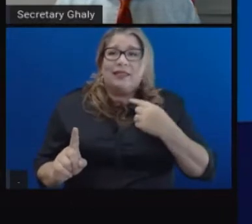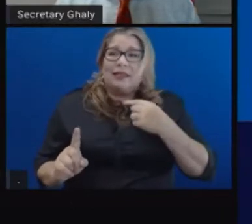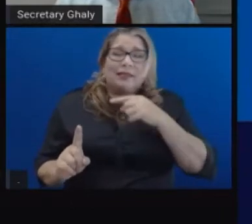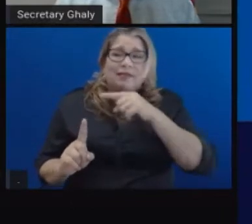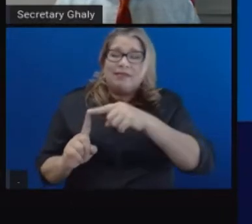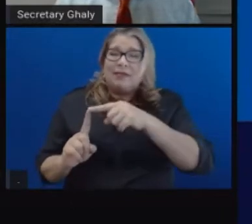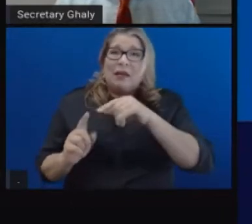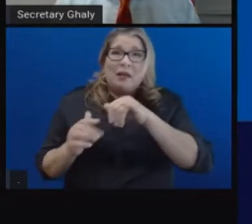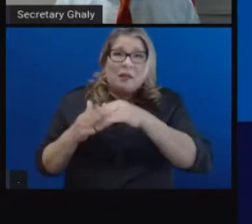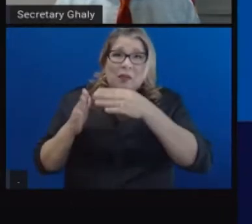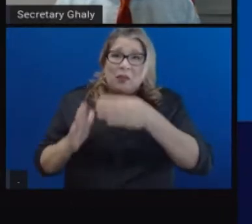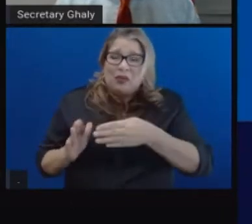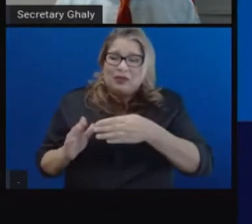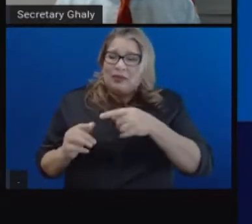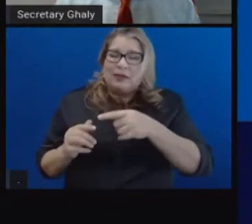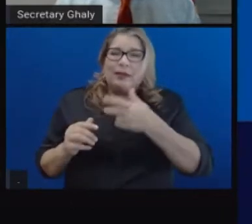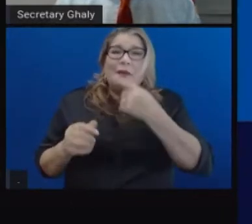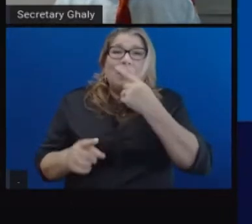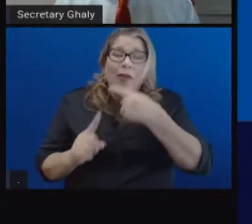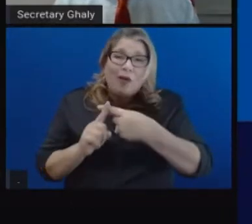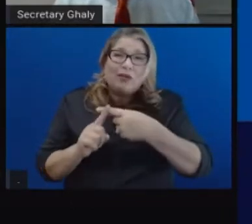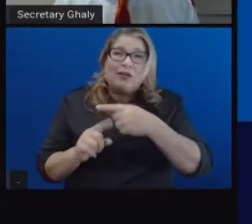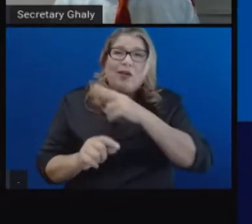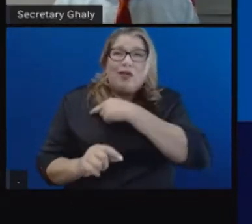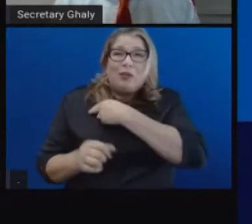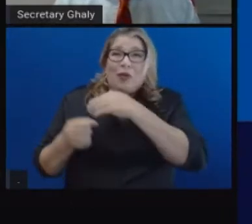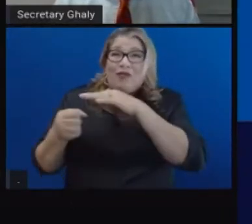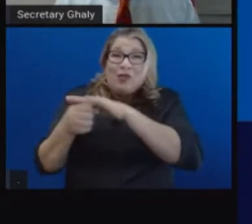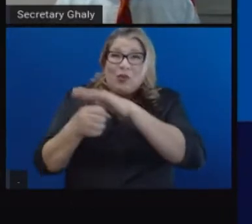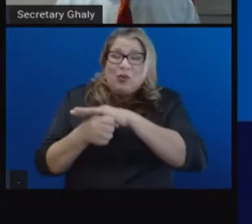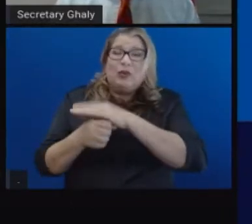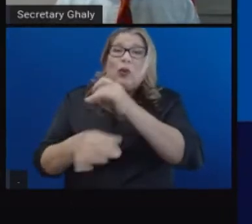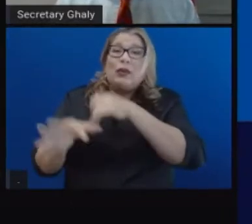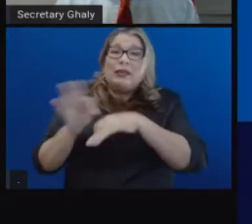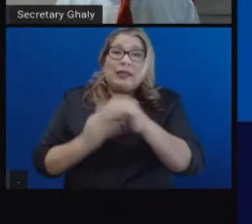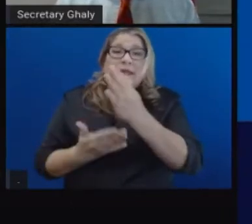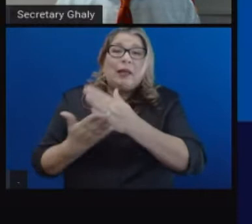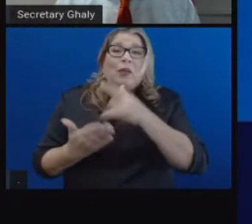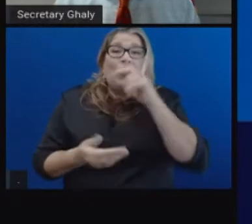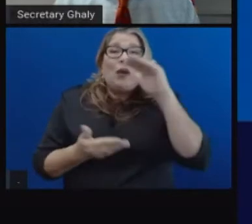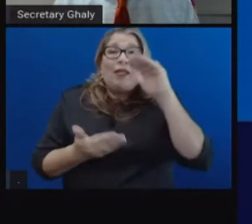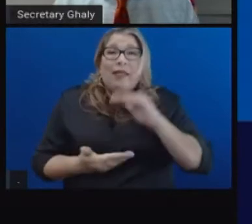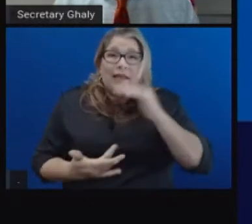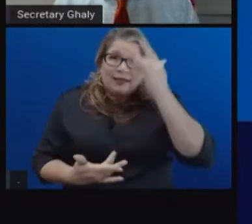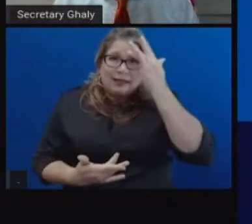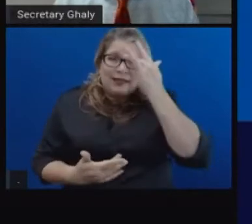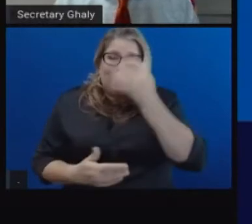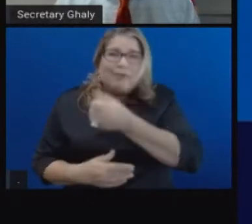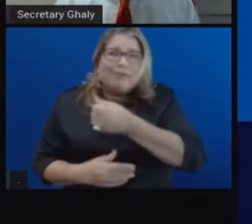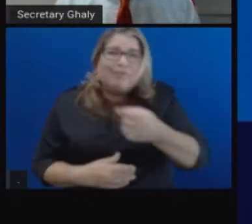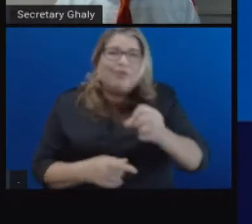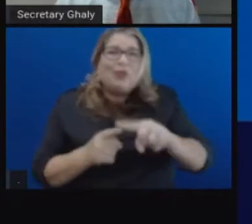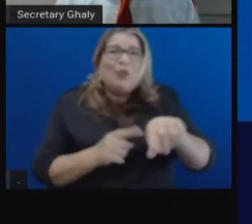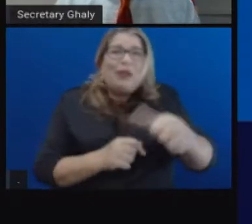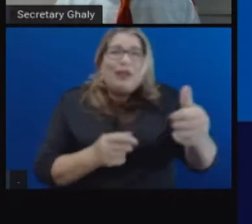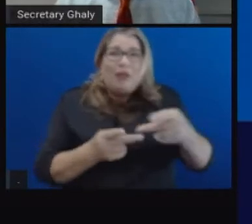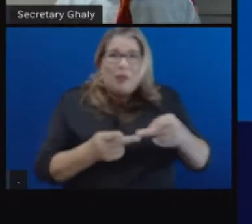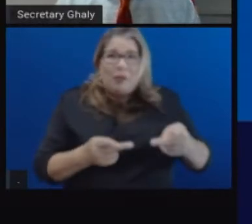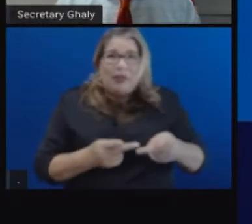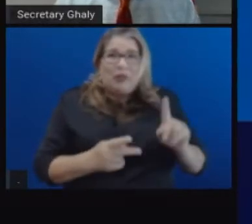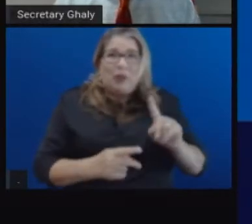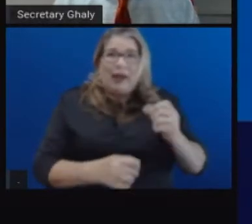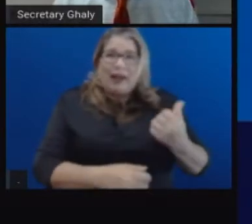get to those lower level of care sites, and allowing the hospitals to be able to provide care to new patients awaiting care